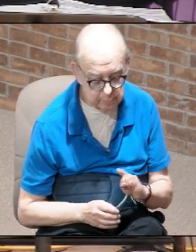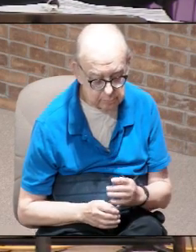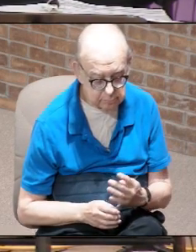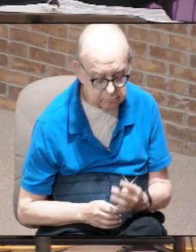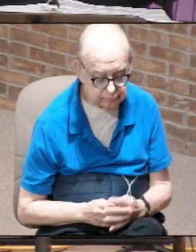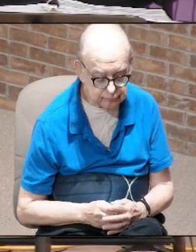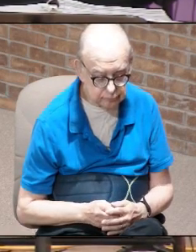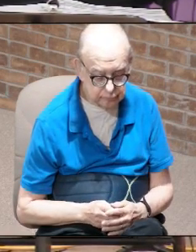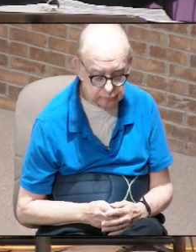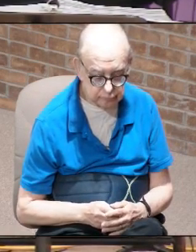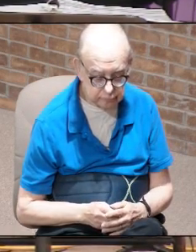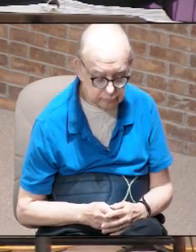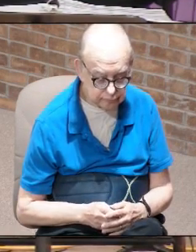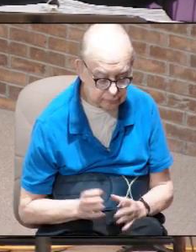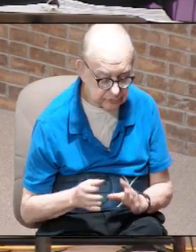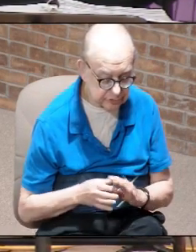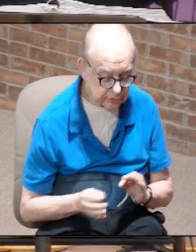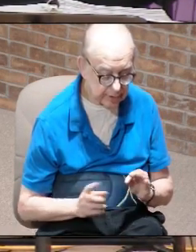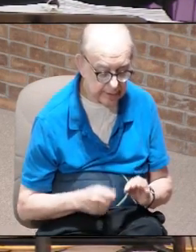I got a story I got to tell you.